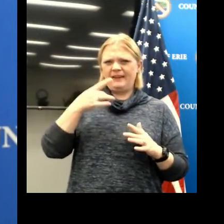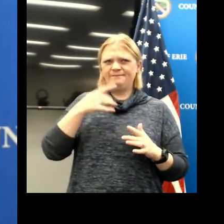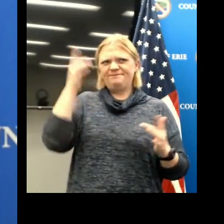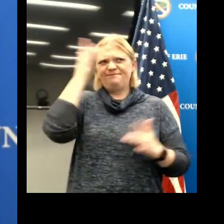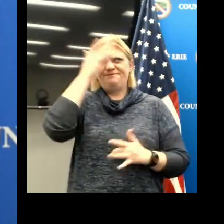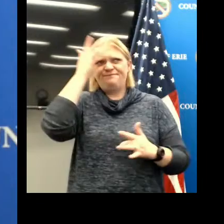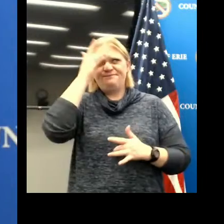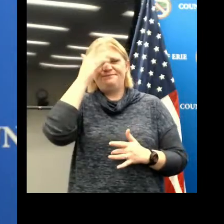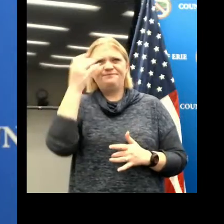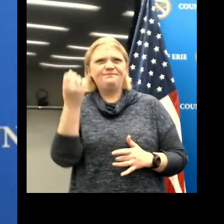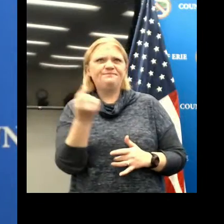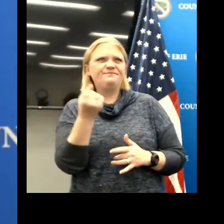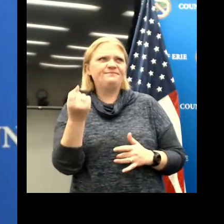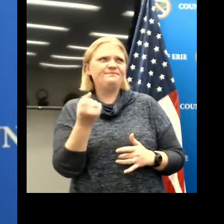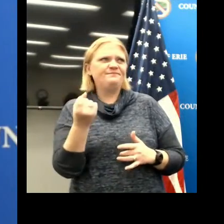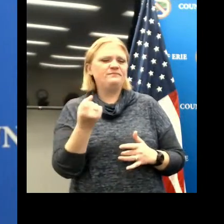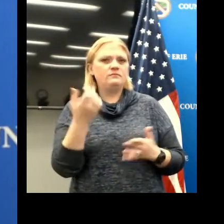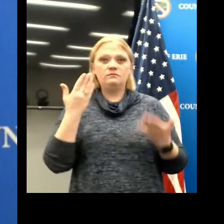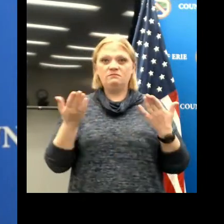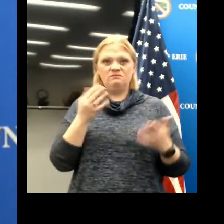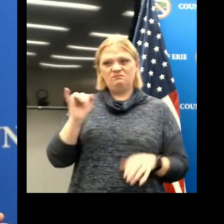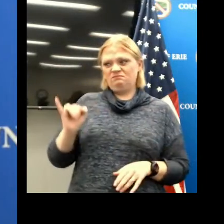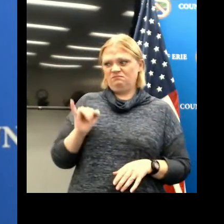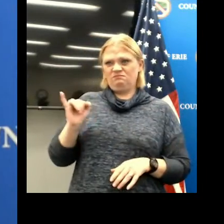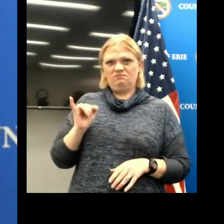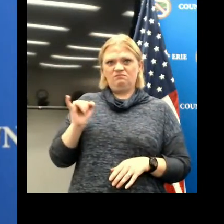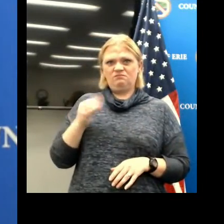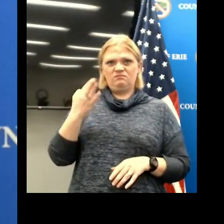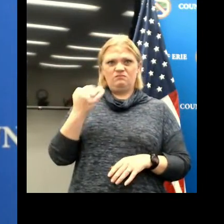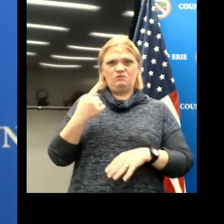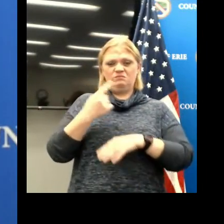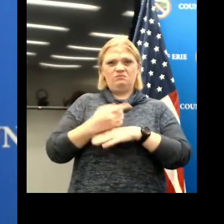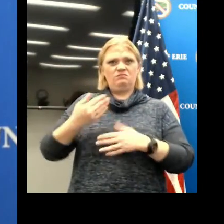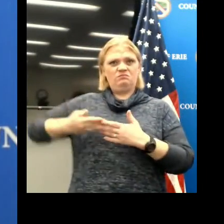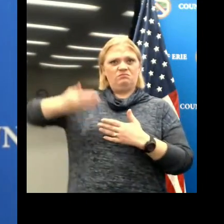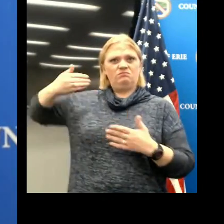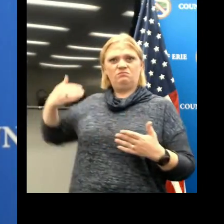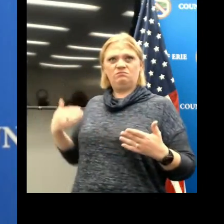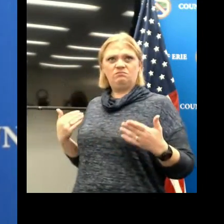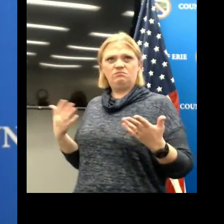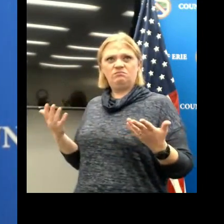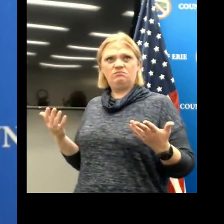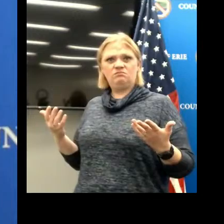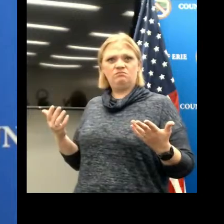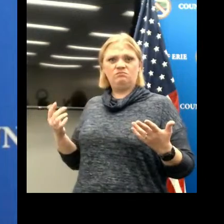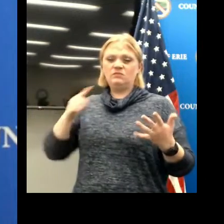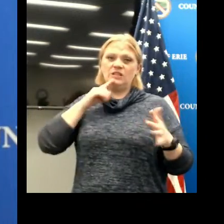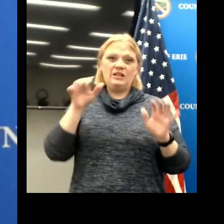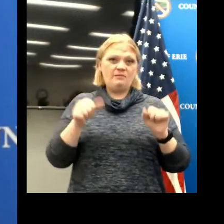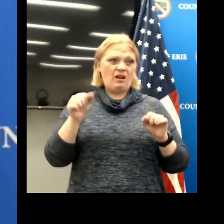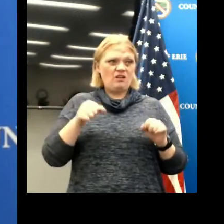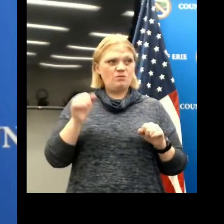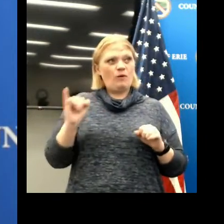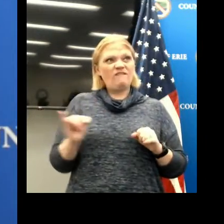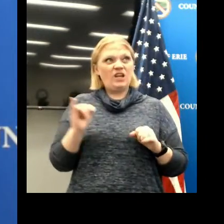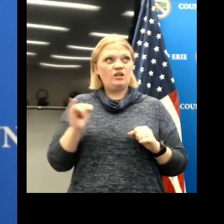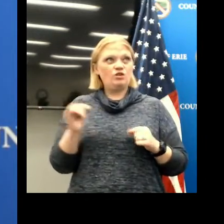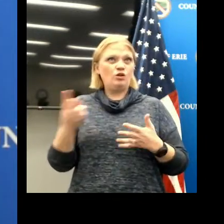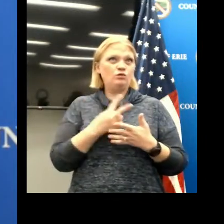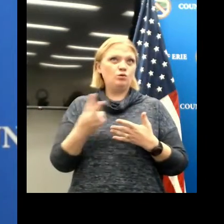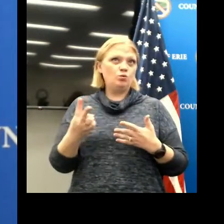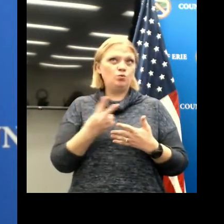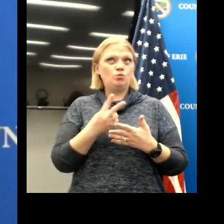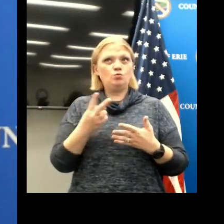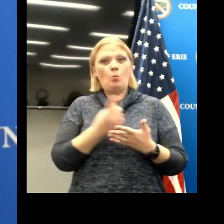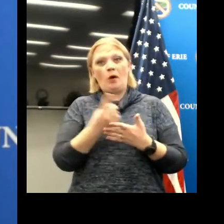Saturday, they may have been infected up to 14 days before that. So it's possible that they were infected 2 weeks before or a week